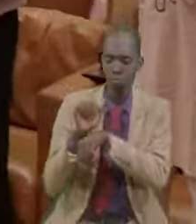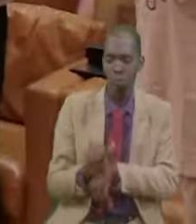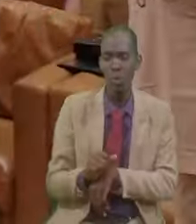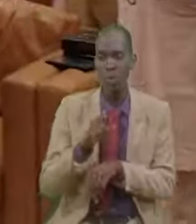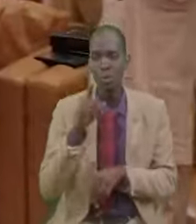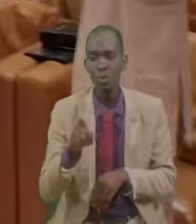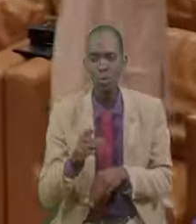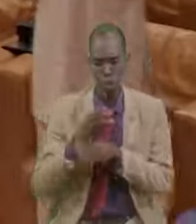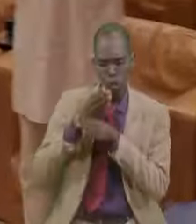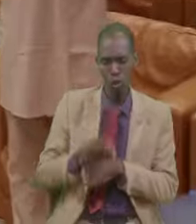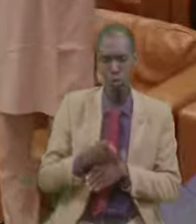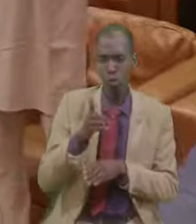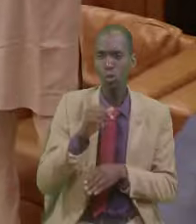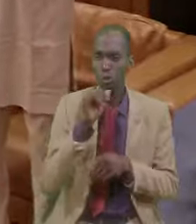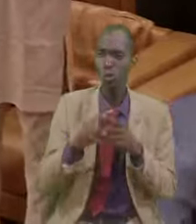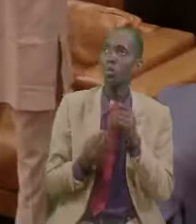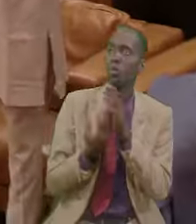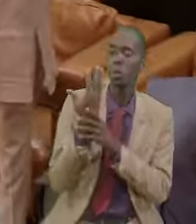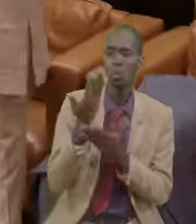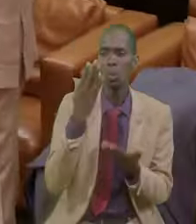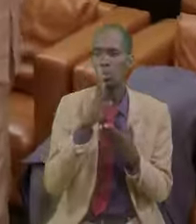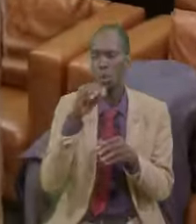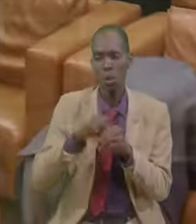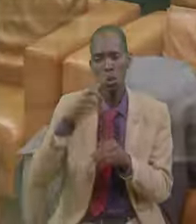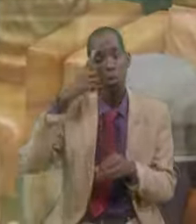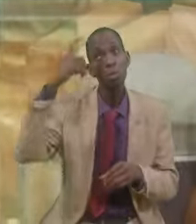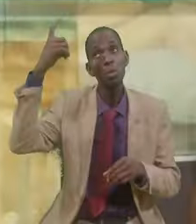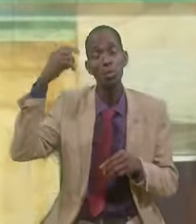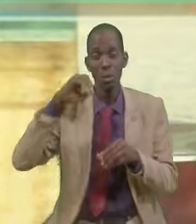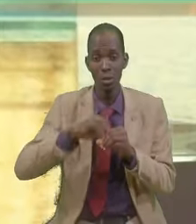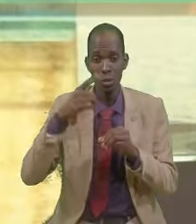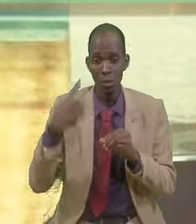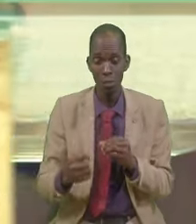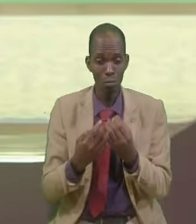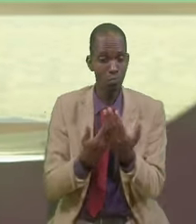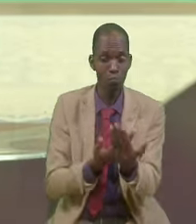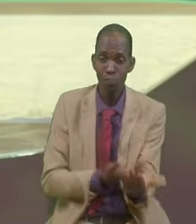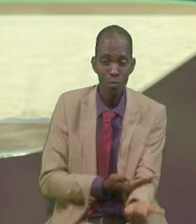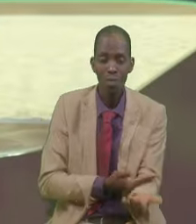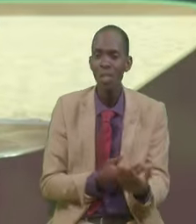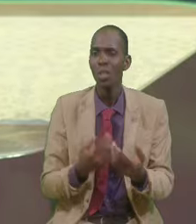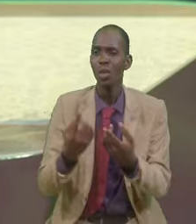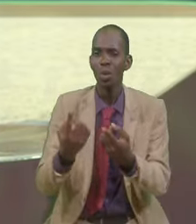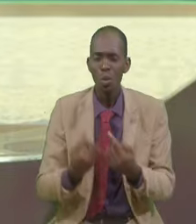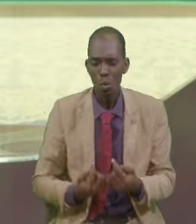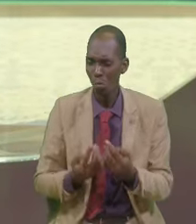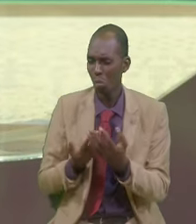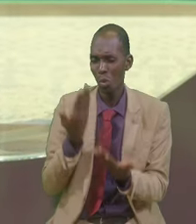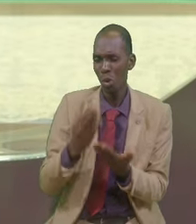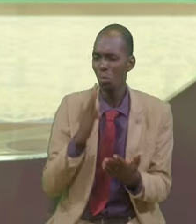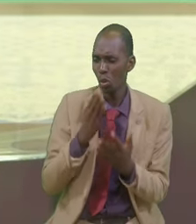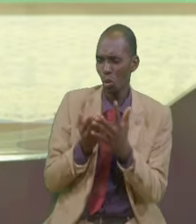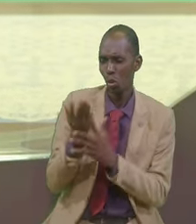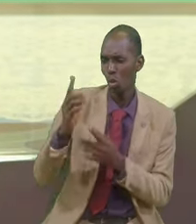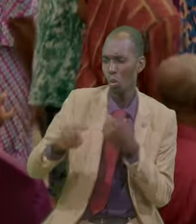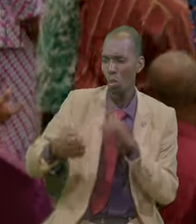stopping you, they come in the dream, they come in the day, They come through so-called friends, and they